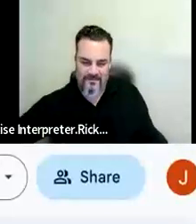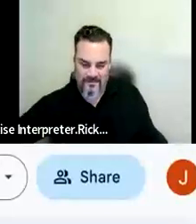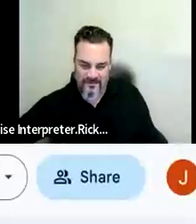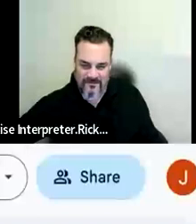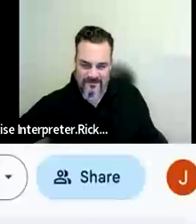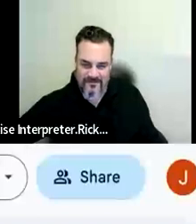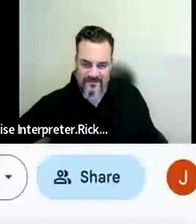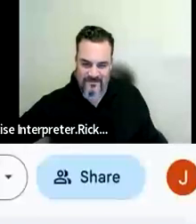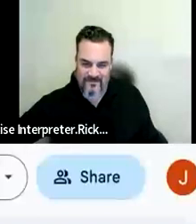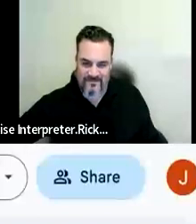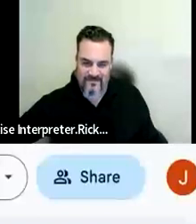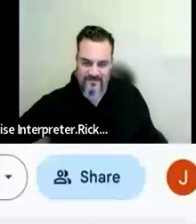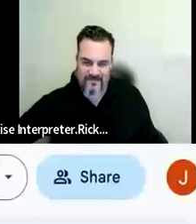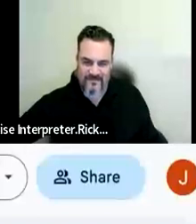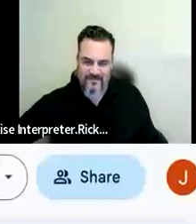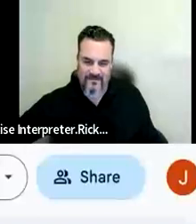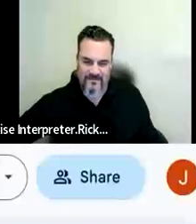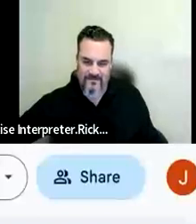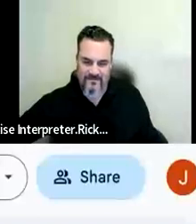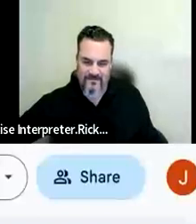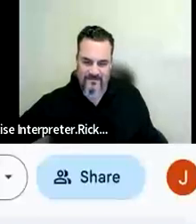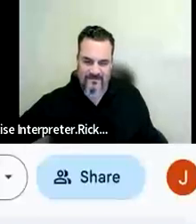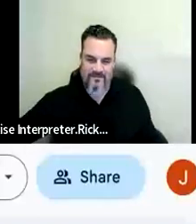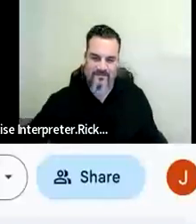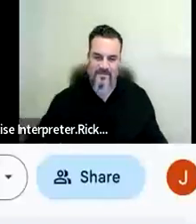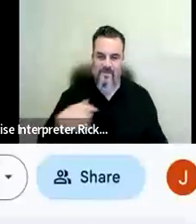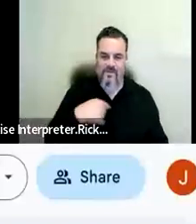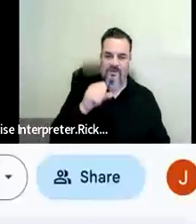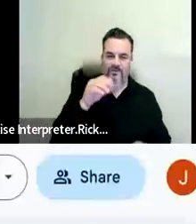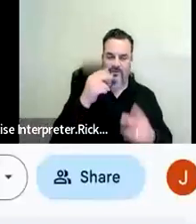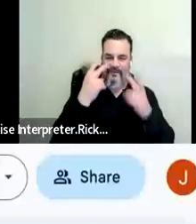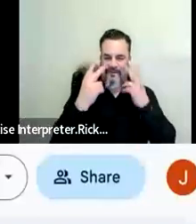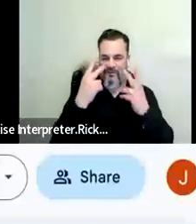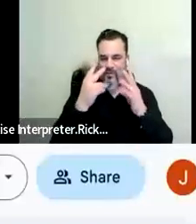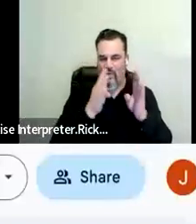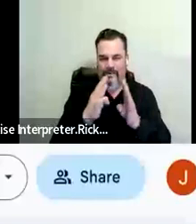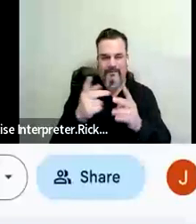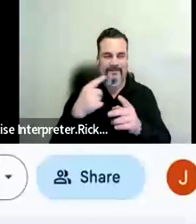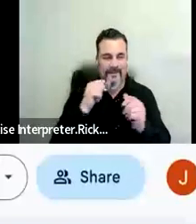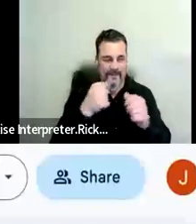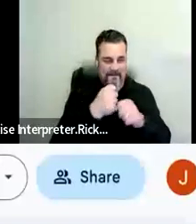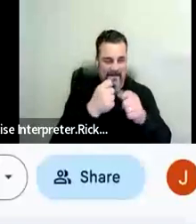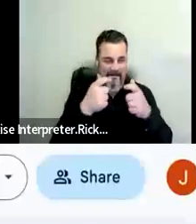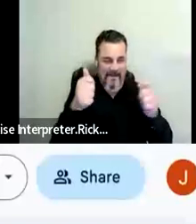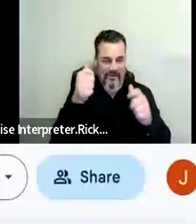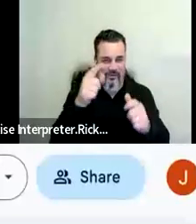visually oriented. Can you make it bigger? It's hard to see. I should get my